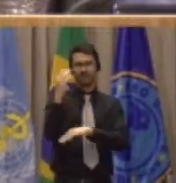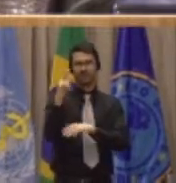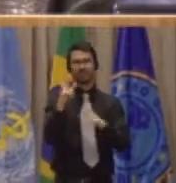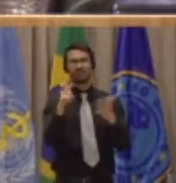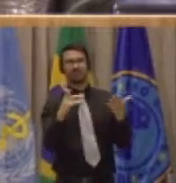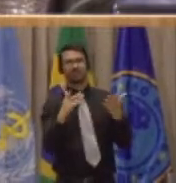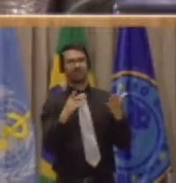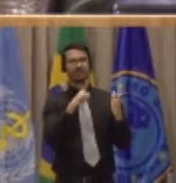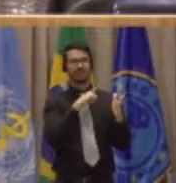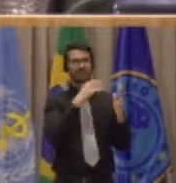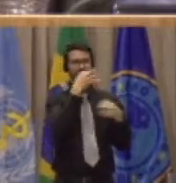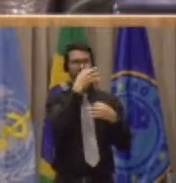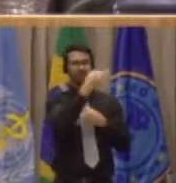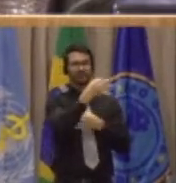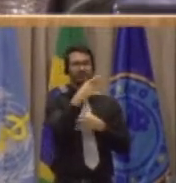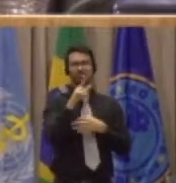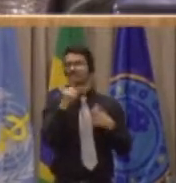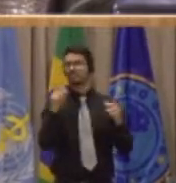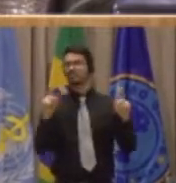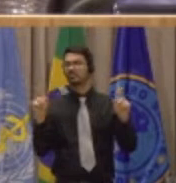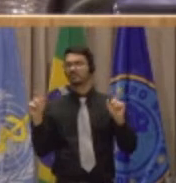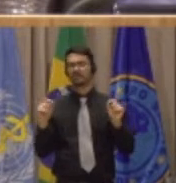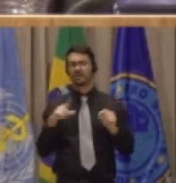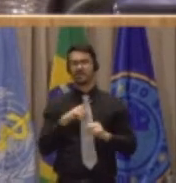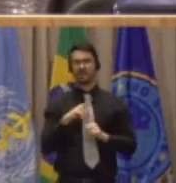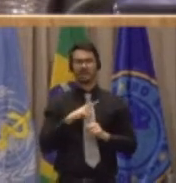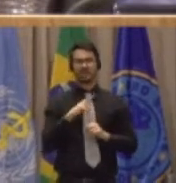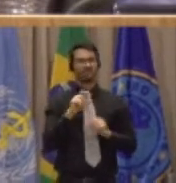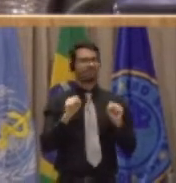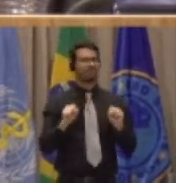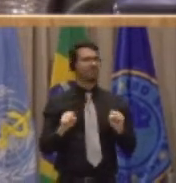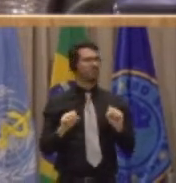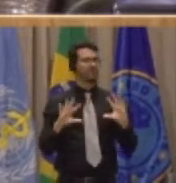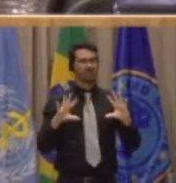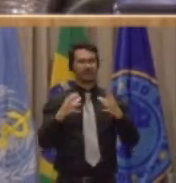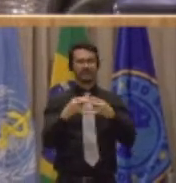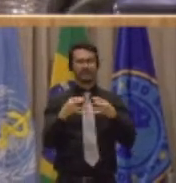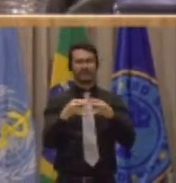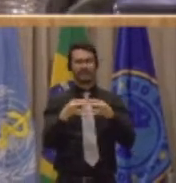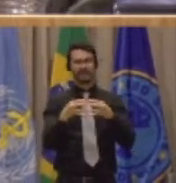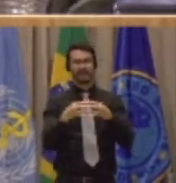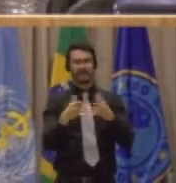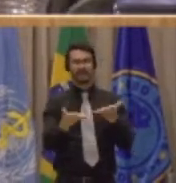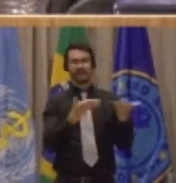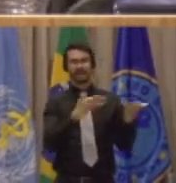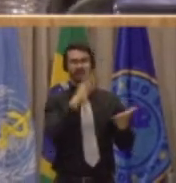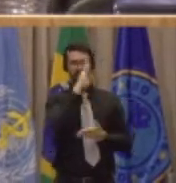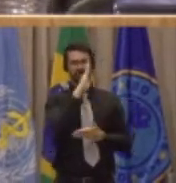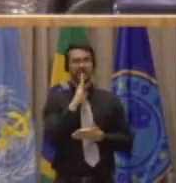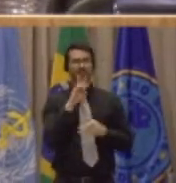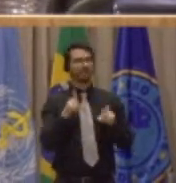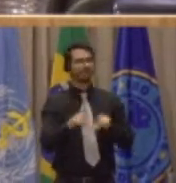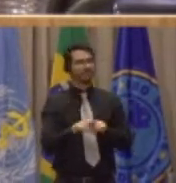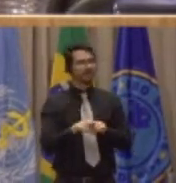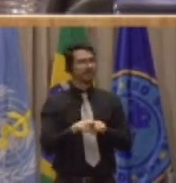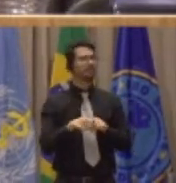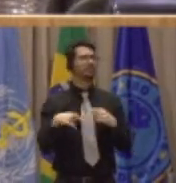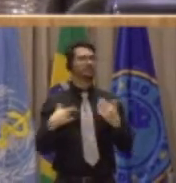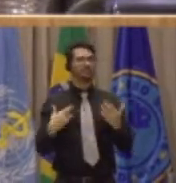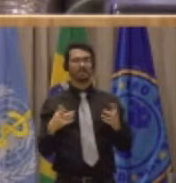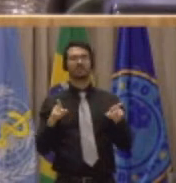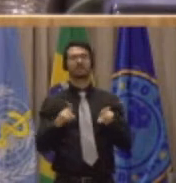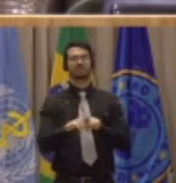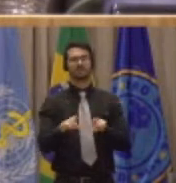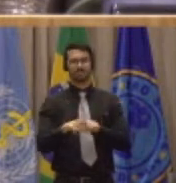if you have any particular comment, you can. Brazil can